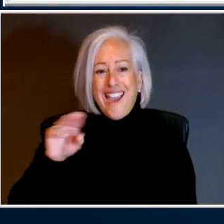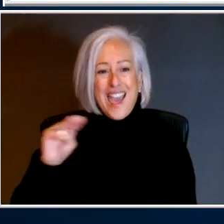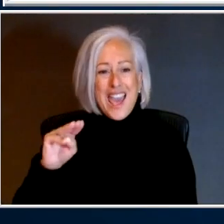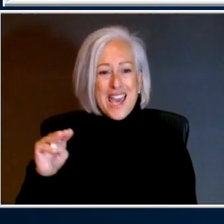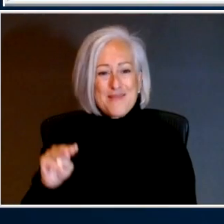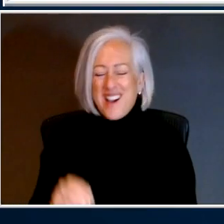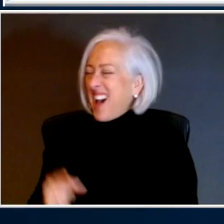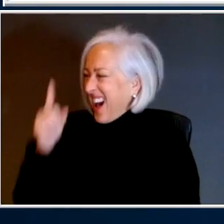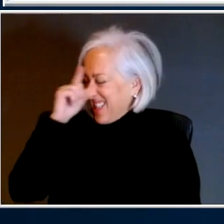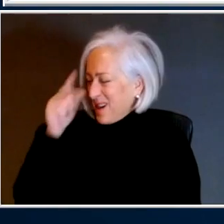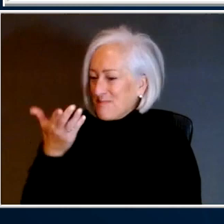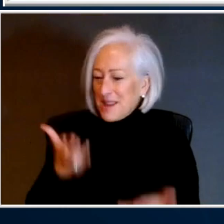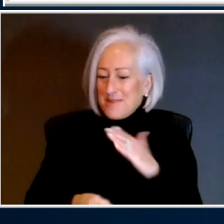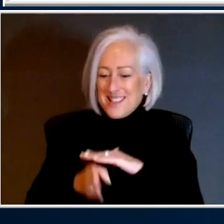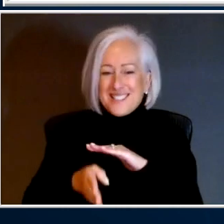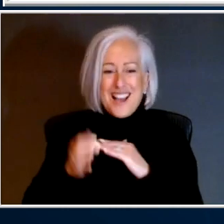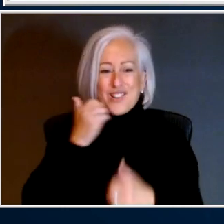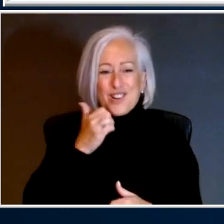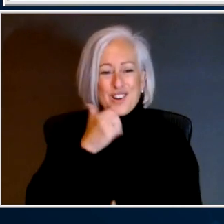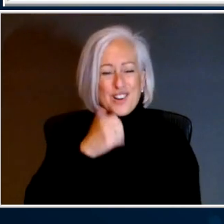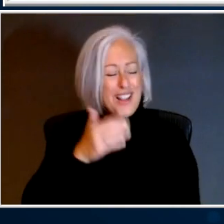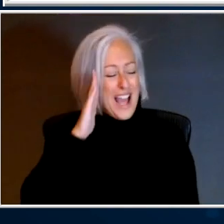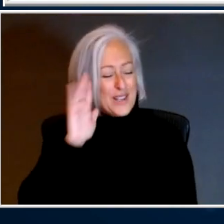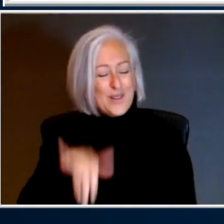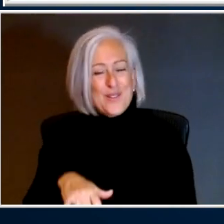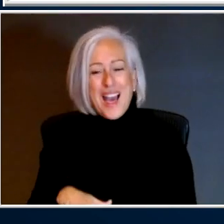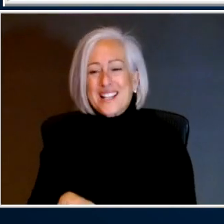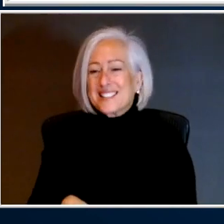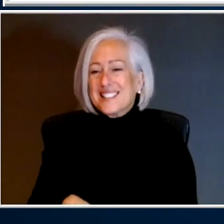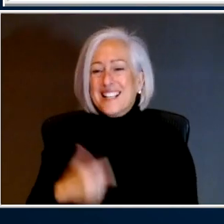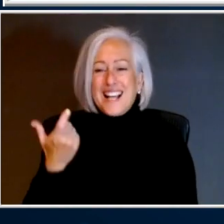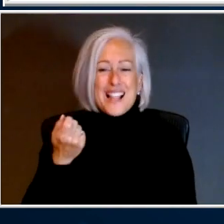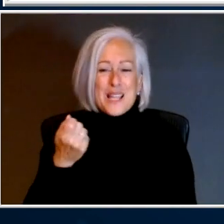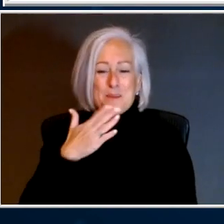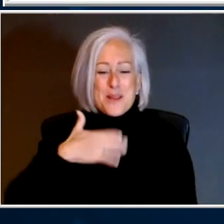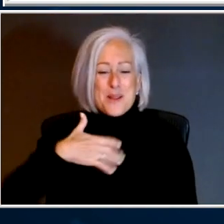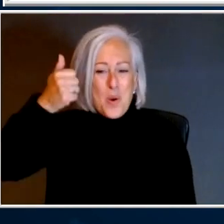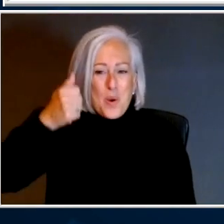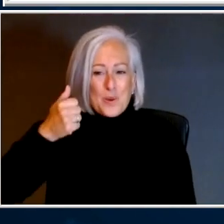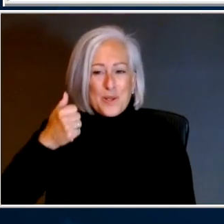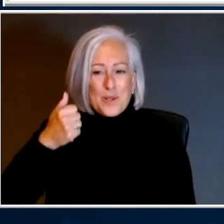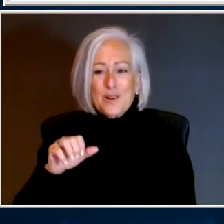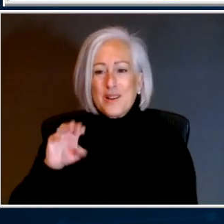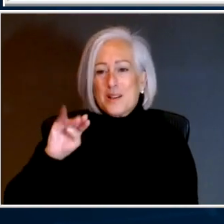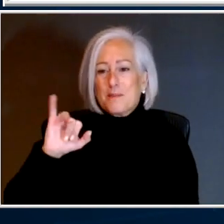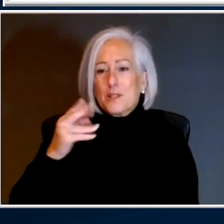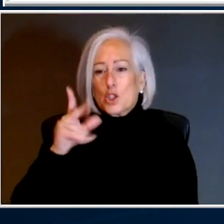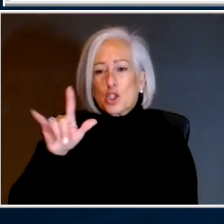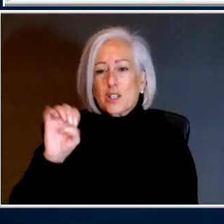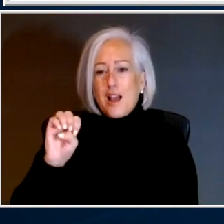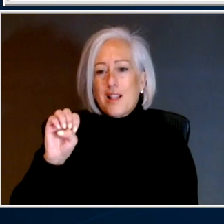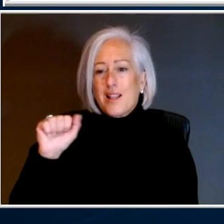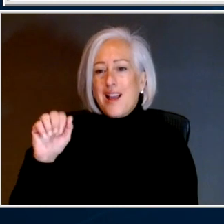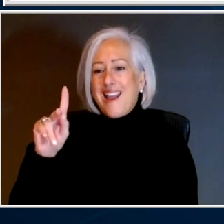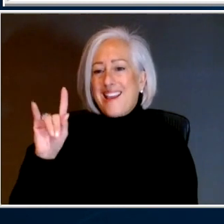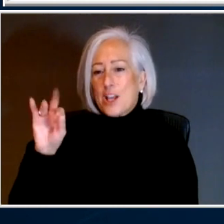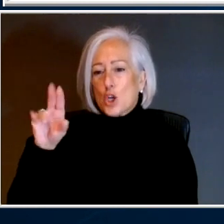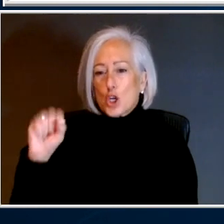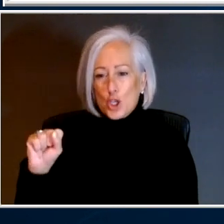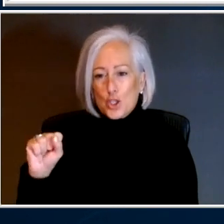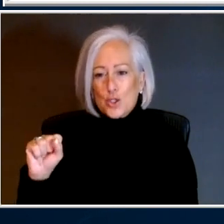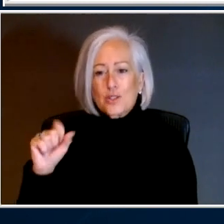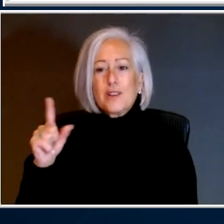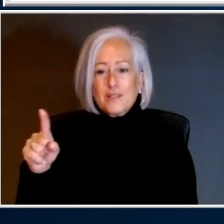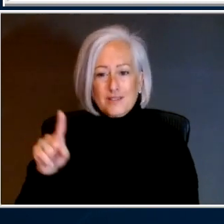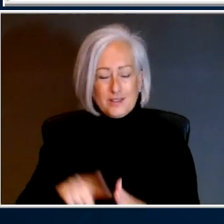Yeah, absolutely. I do it. Absolutely. I do it. Oh, they're all great. Kind of a little bit older, or Michelle Akers, obviously just a pioneer in the sport